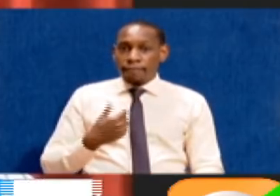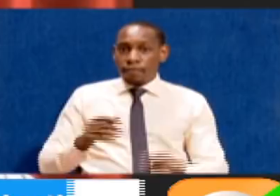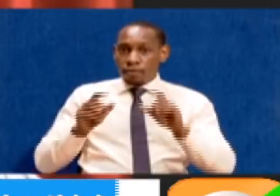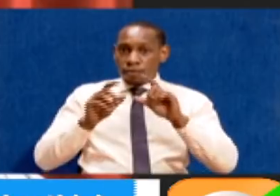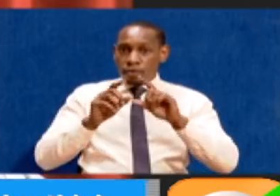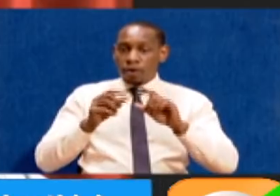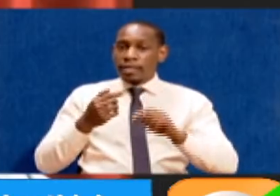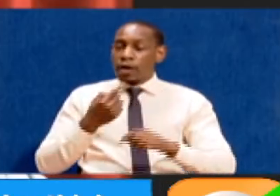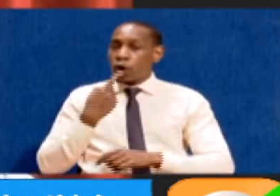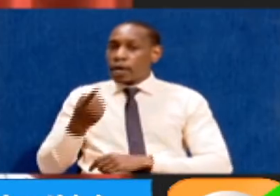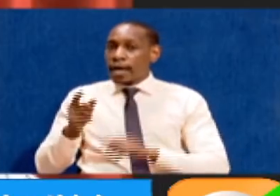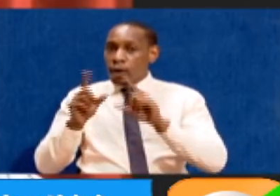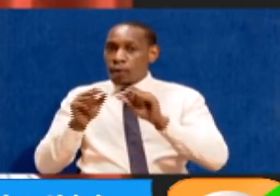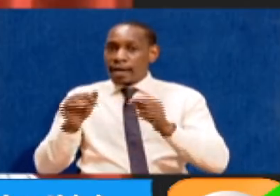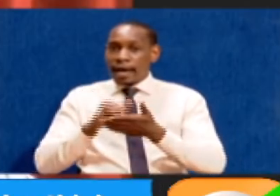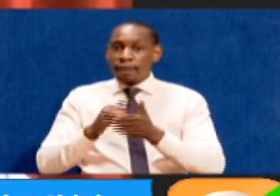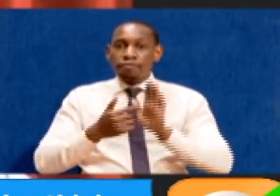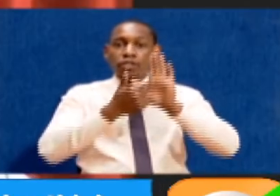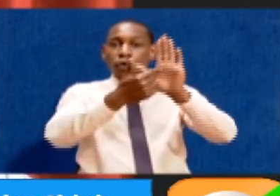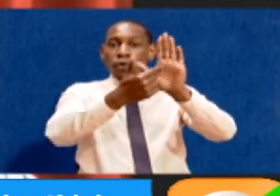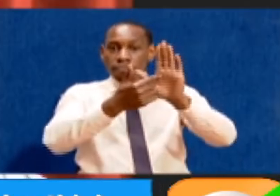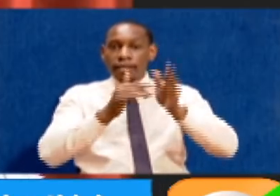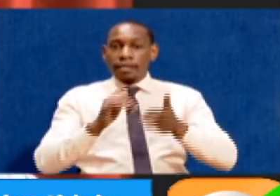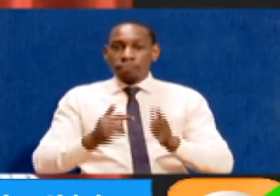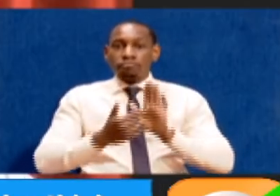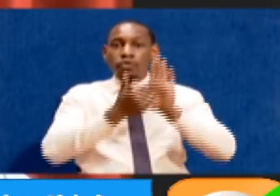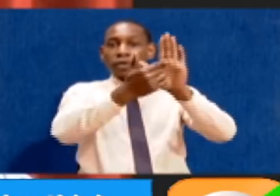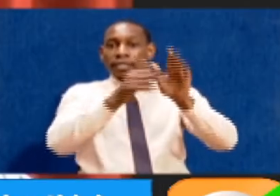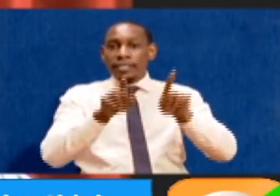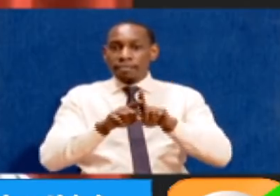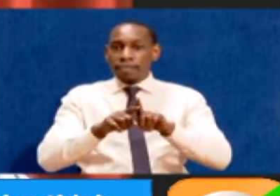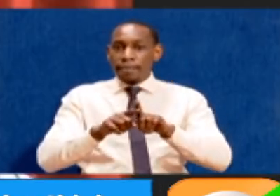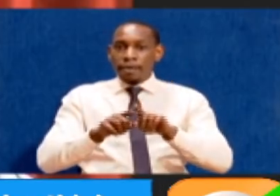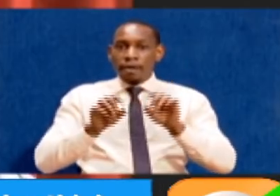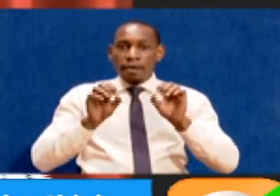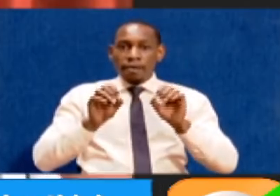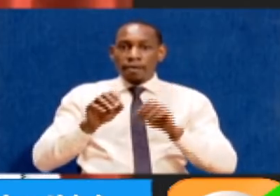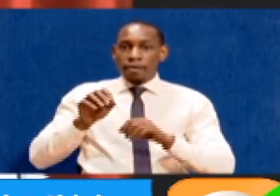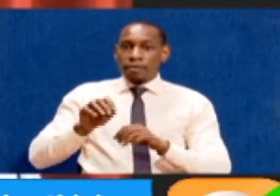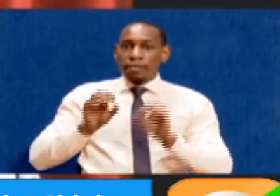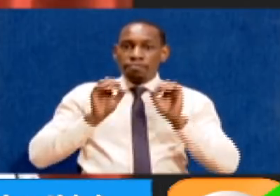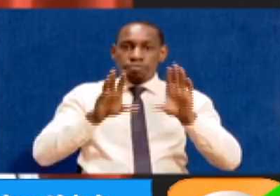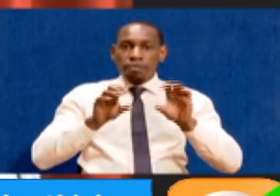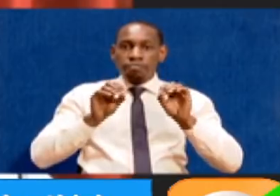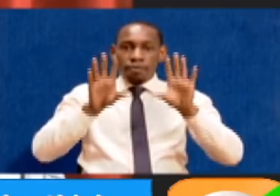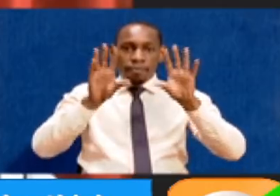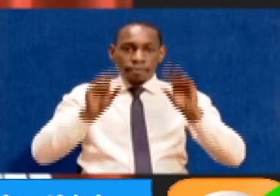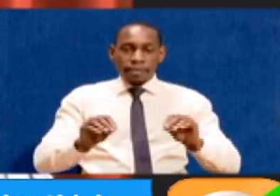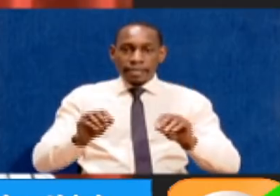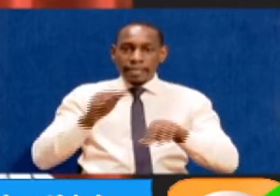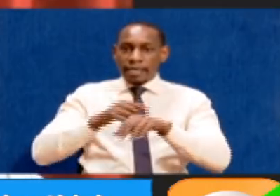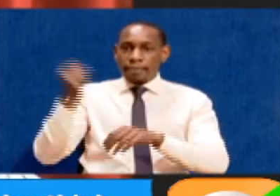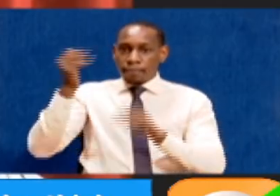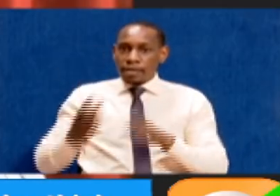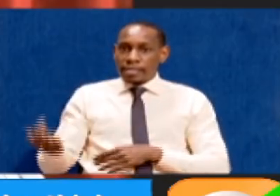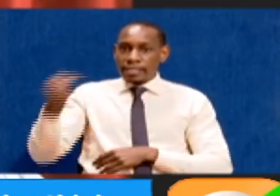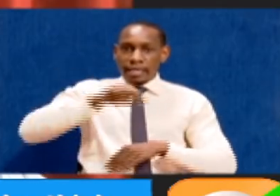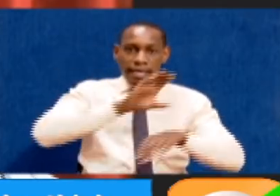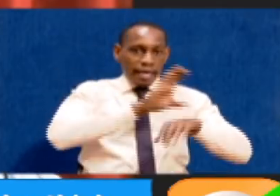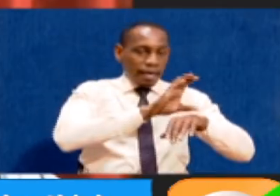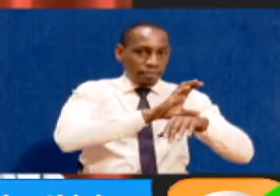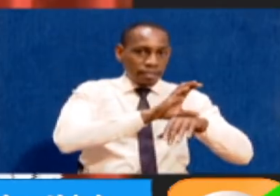my sound people have a word from me that there is a signal I will make, and they will put off the PA. If a politician comes to our